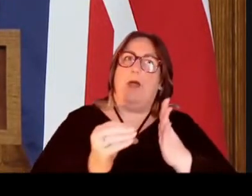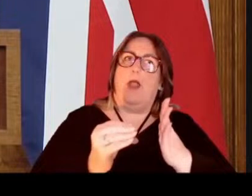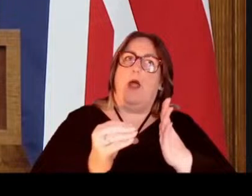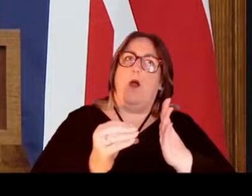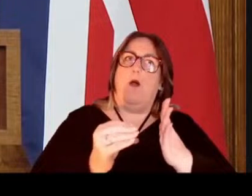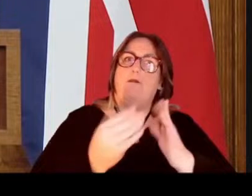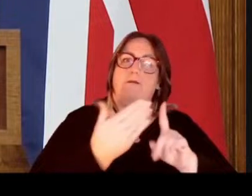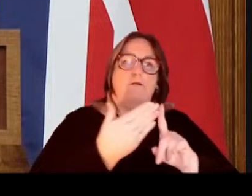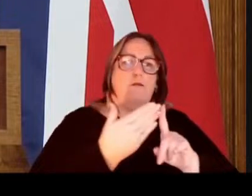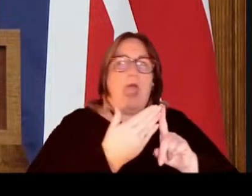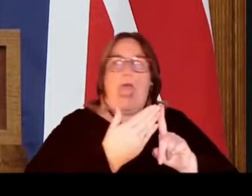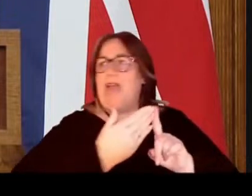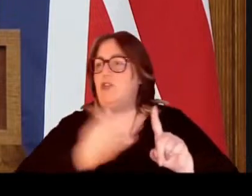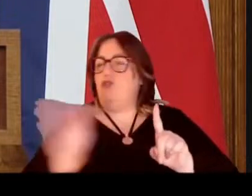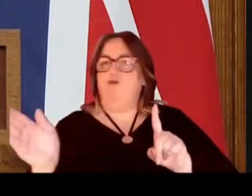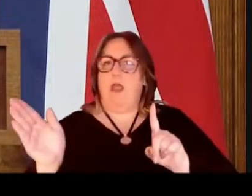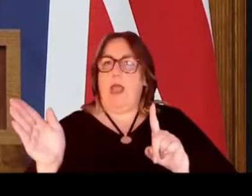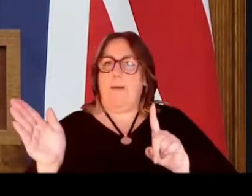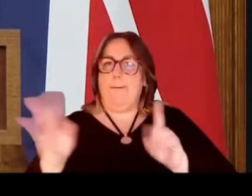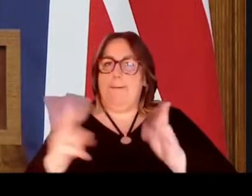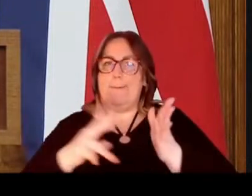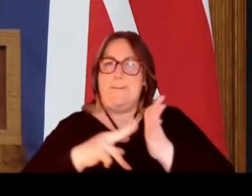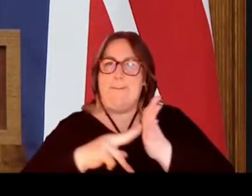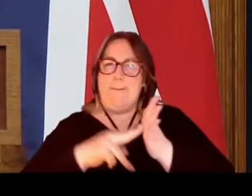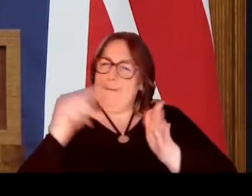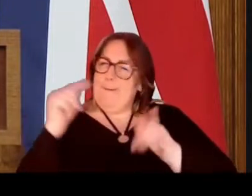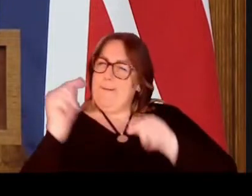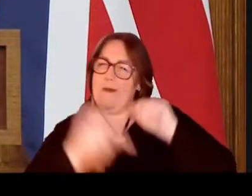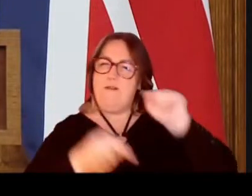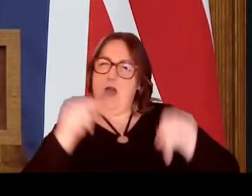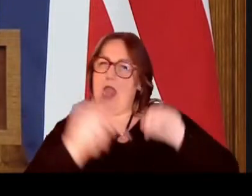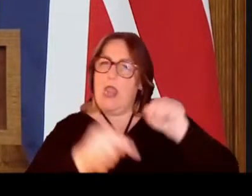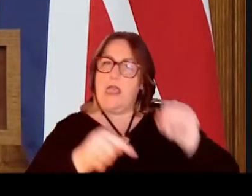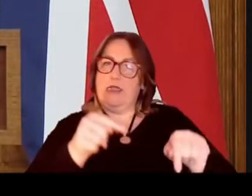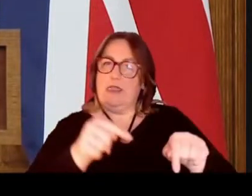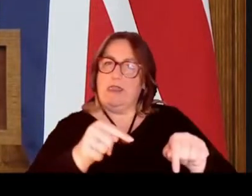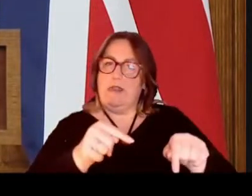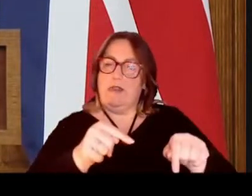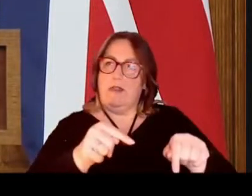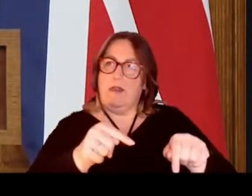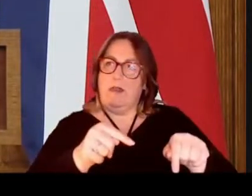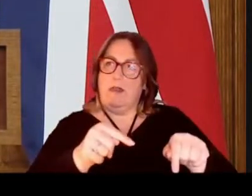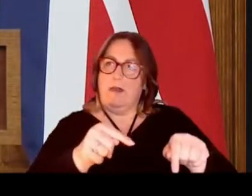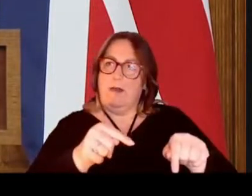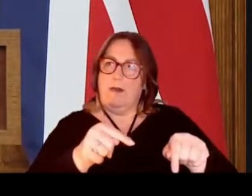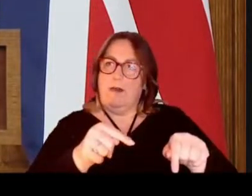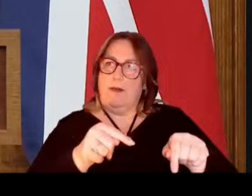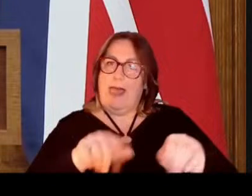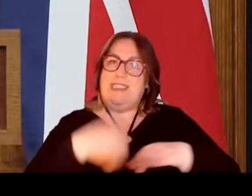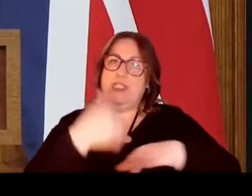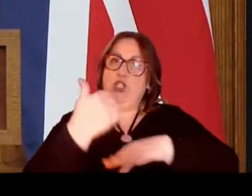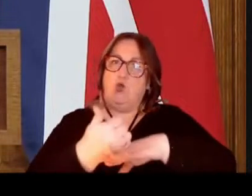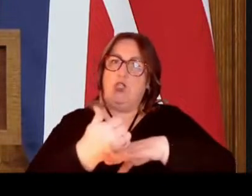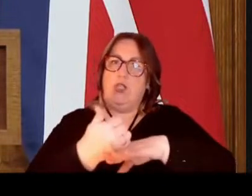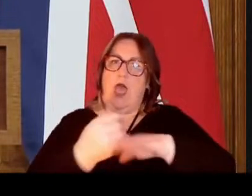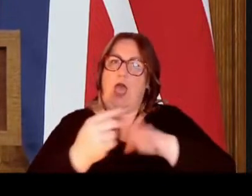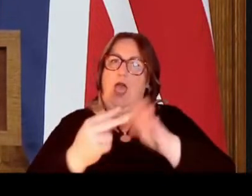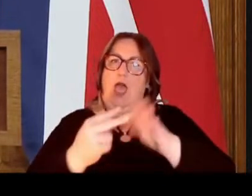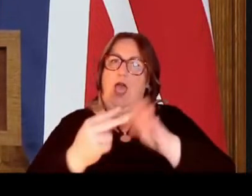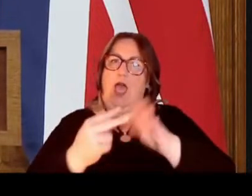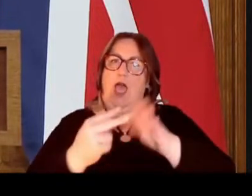individualised violence, that we have to protect our children from and our citizens from. And it is a new